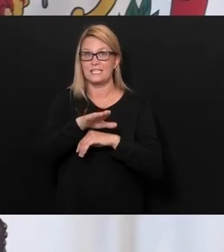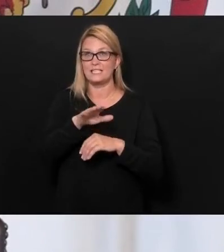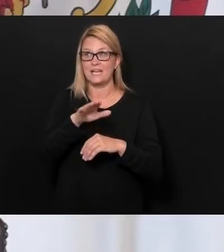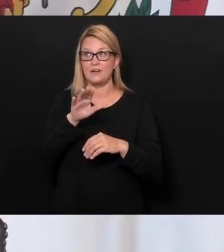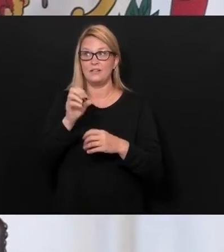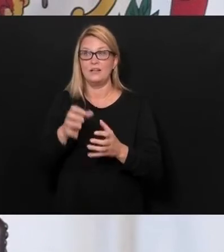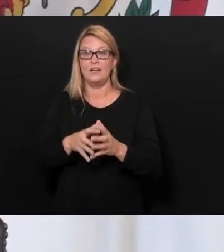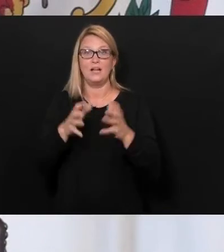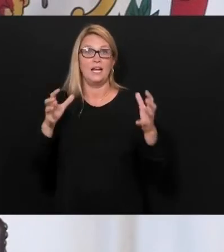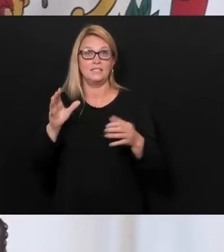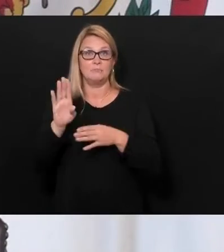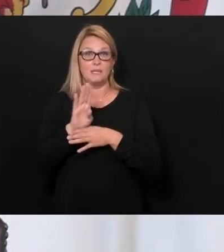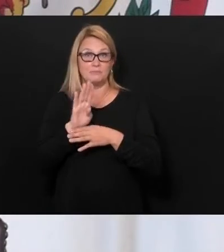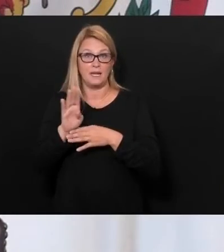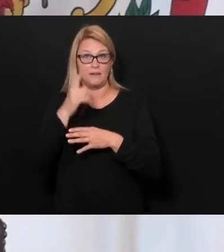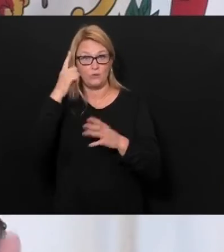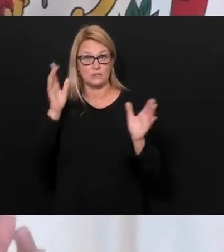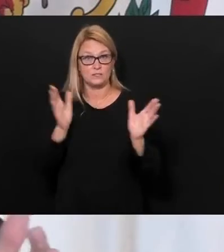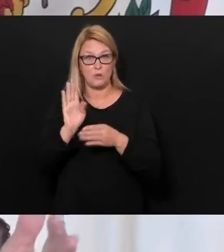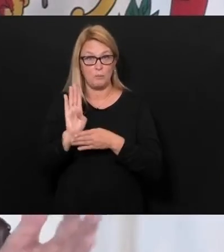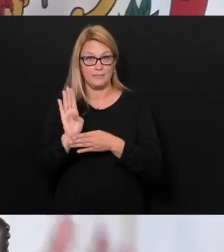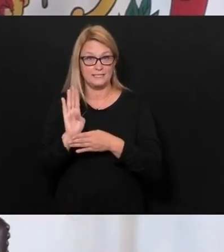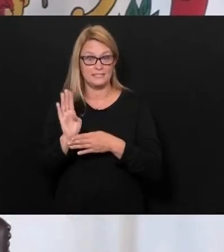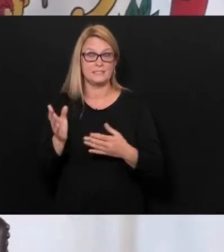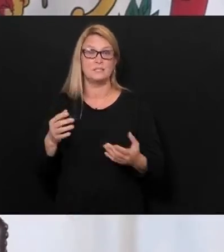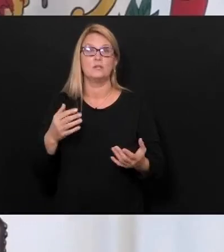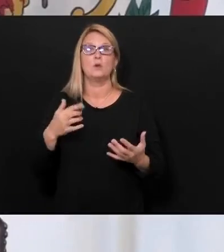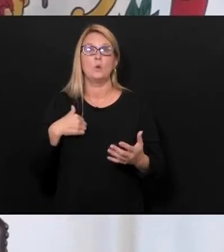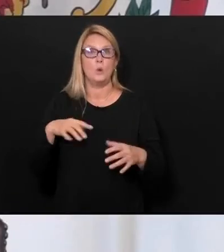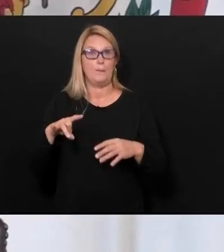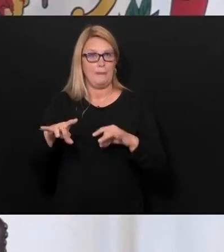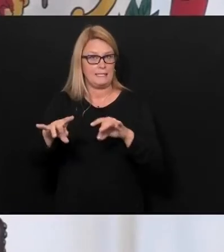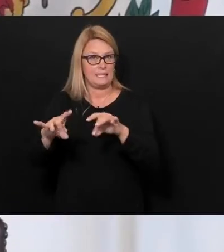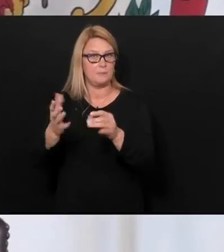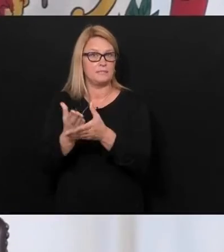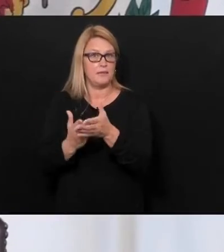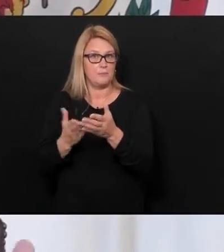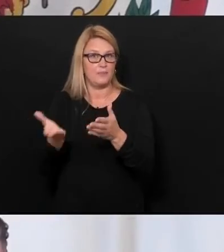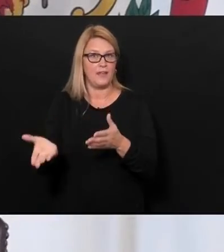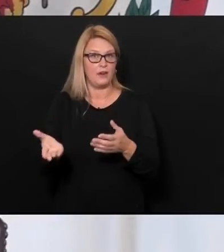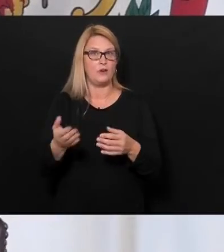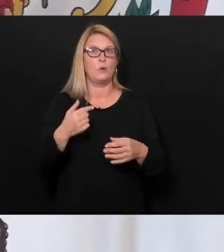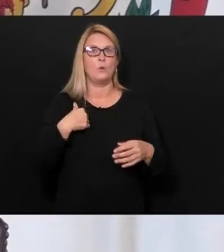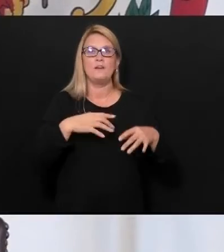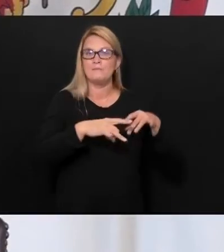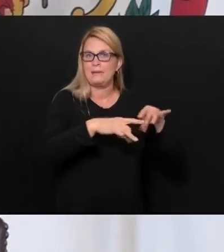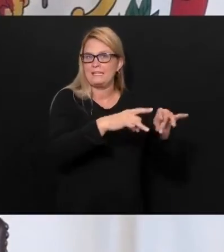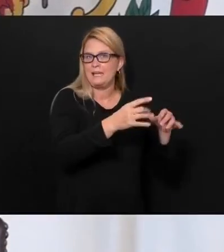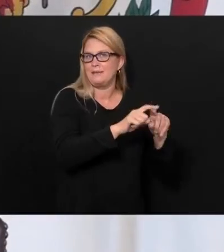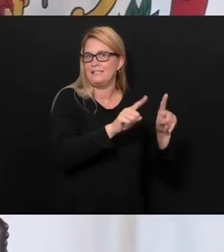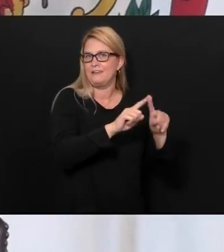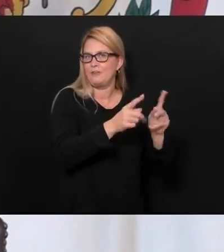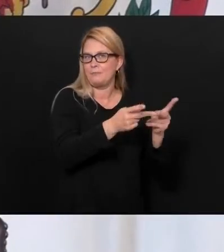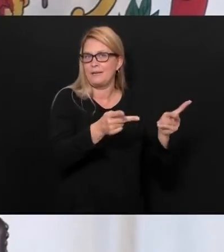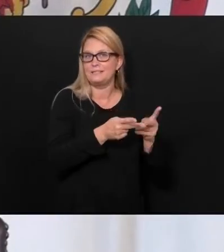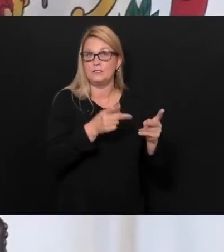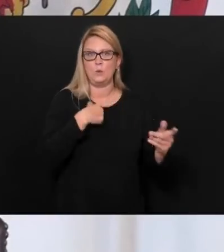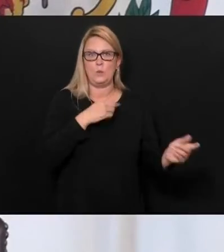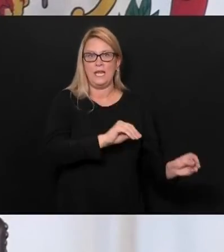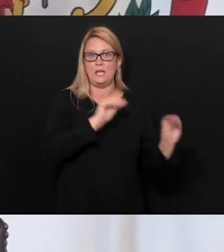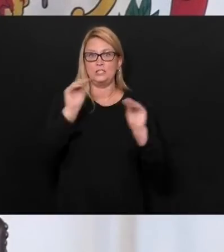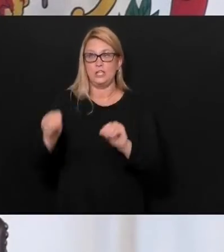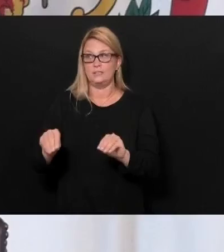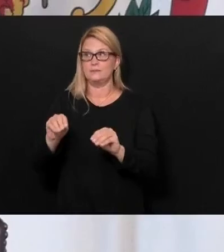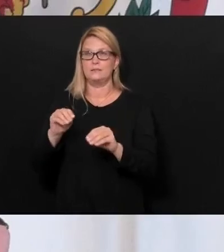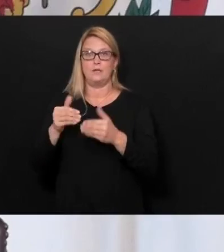We didn't get the response there. You know, so we picked up a little bit there. We've picked up a little bit in different places. You adjust and you move it and everything